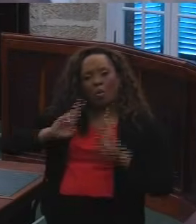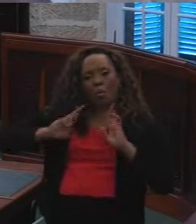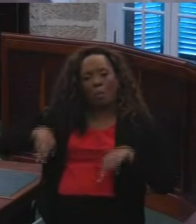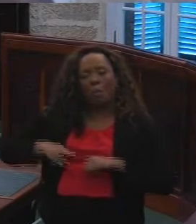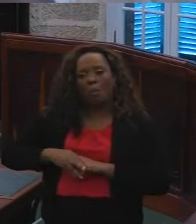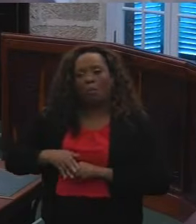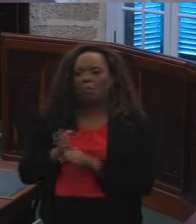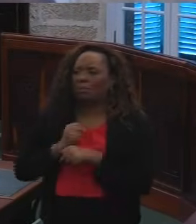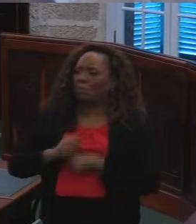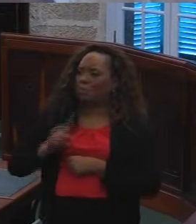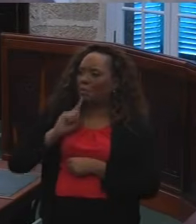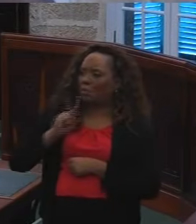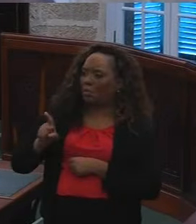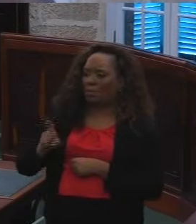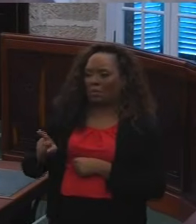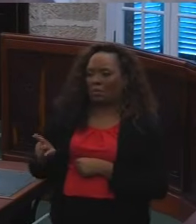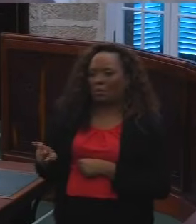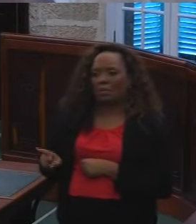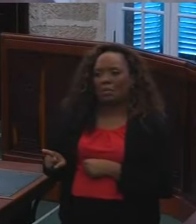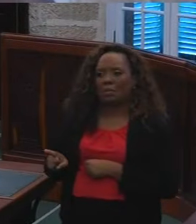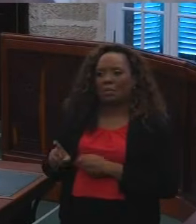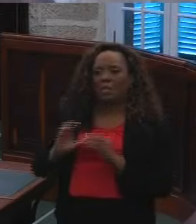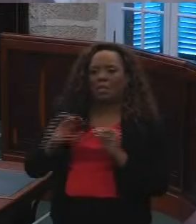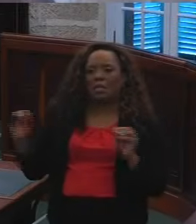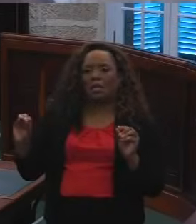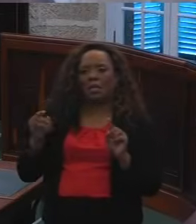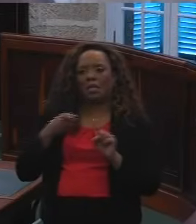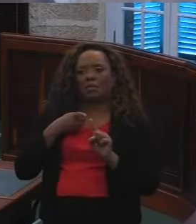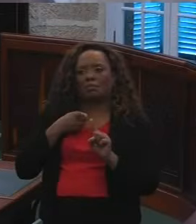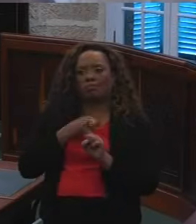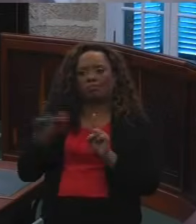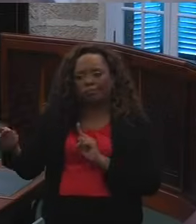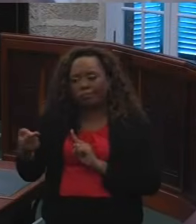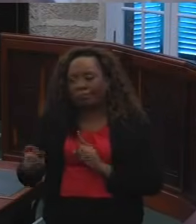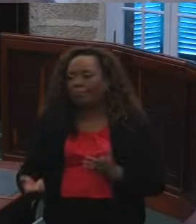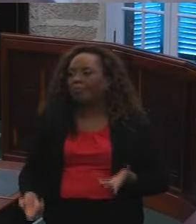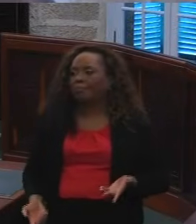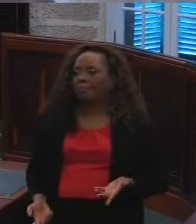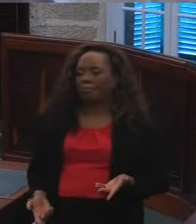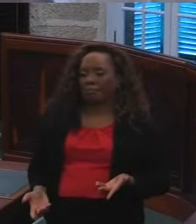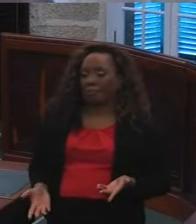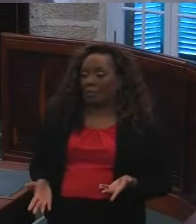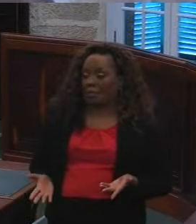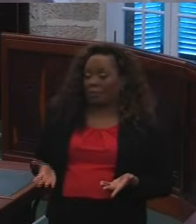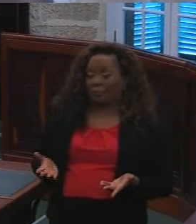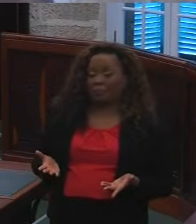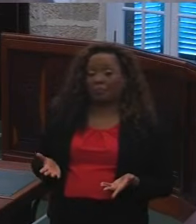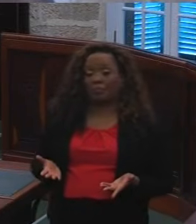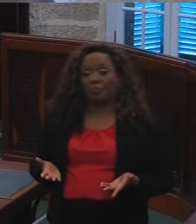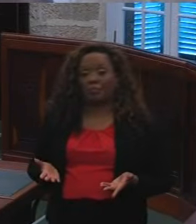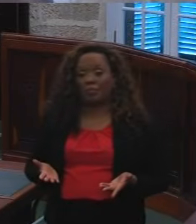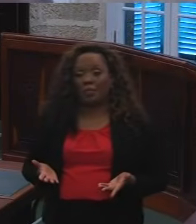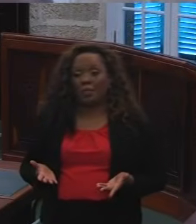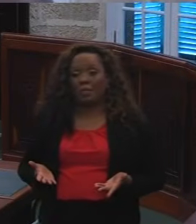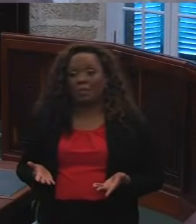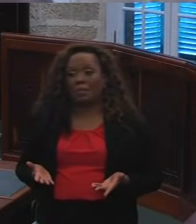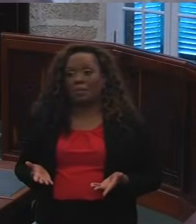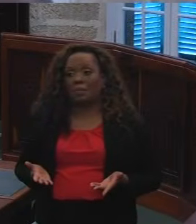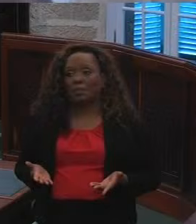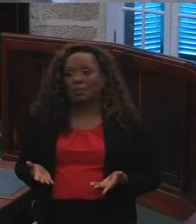nothing has run contrary to this legislation. That's what you're saying. So before you get your